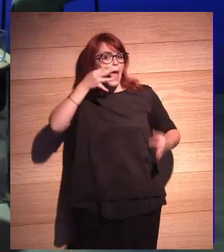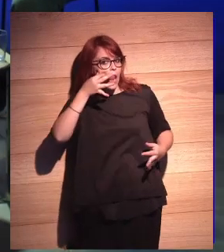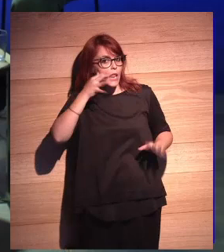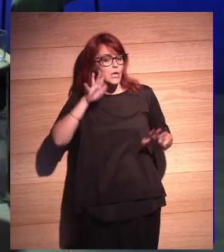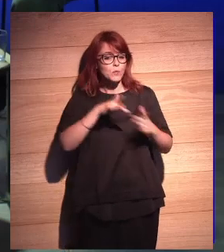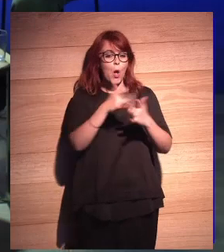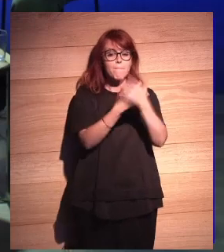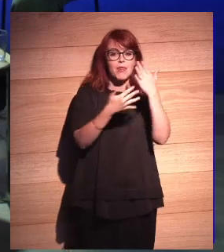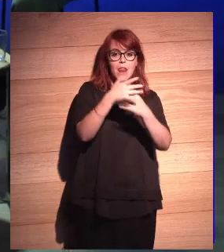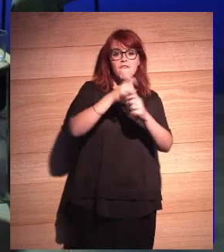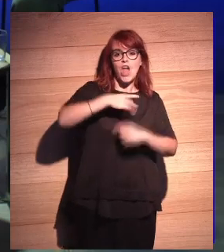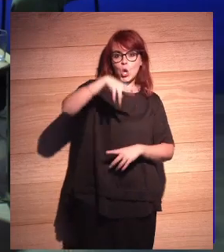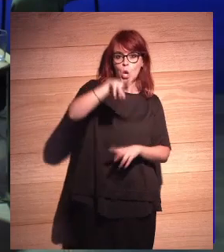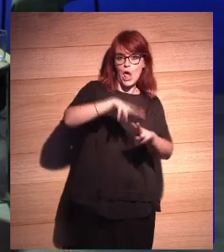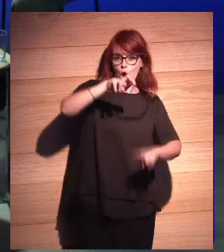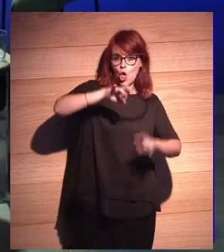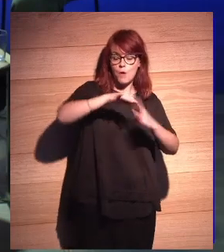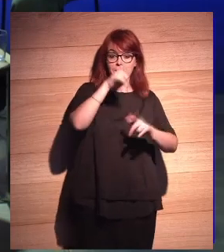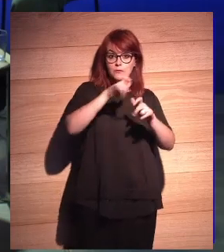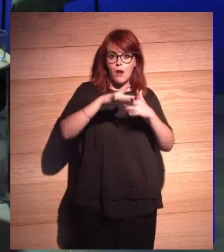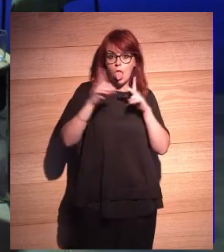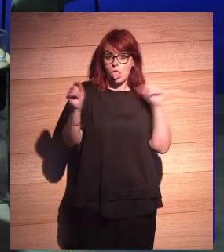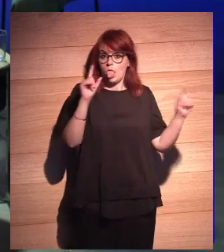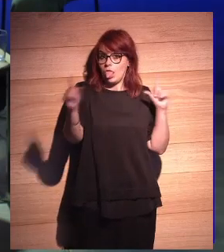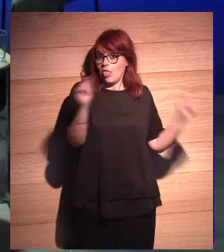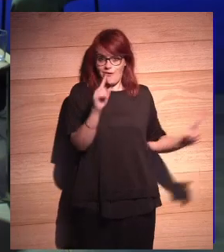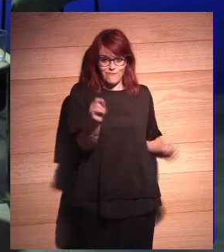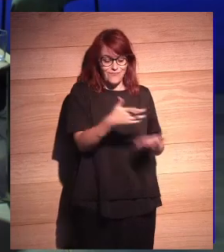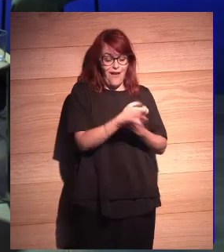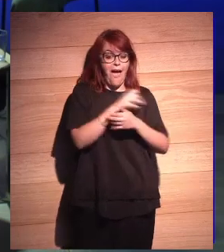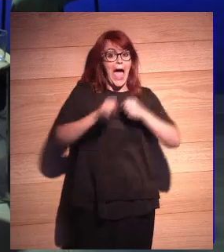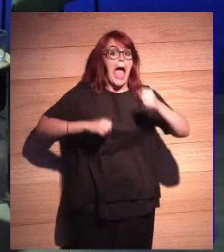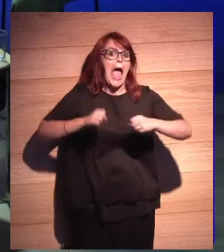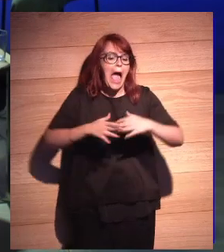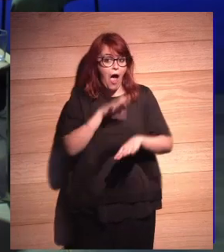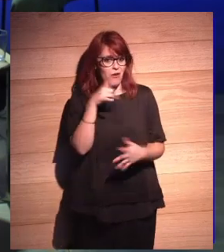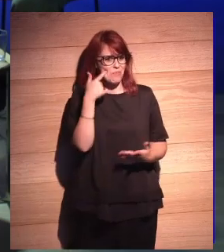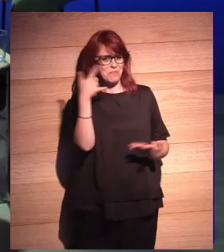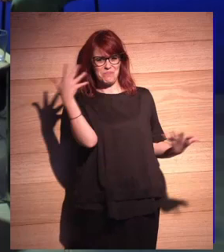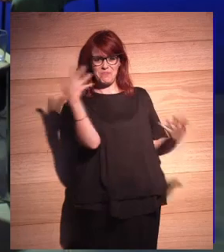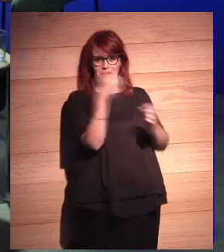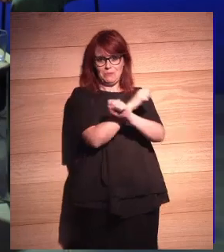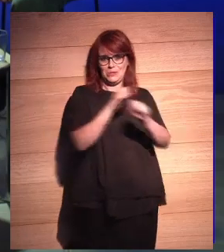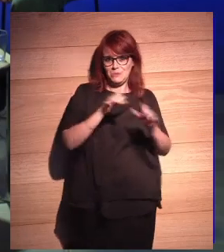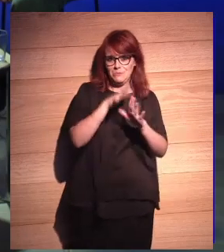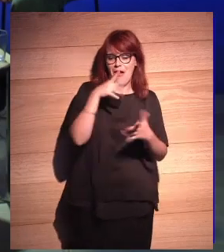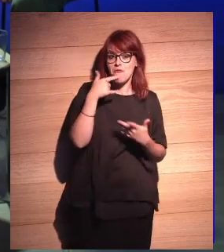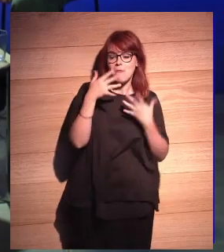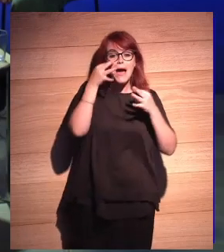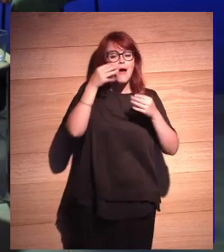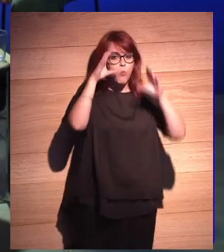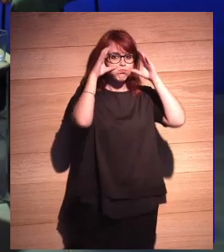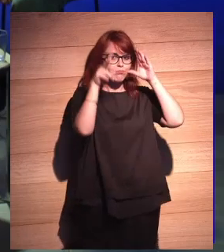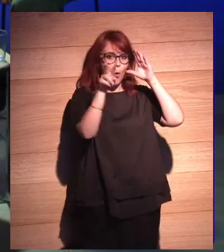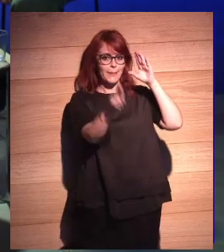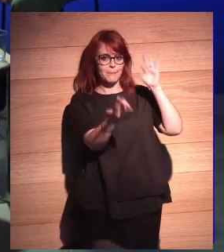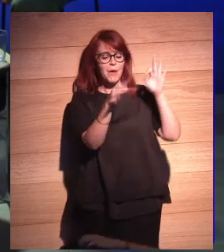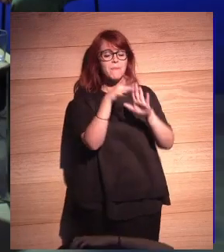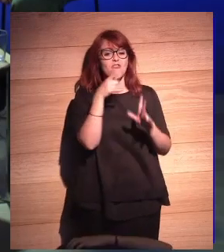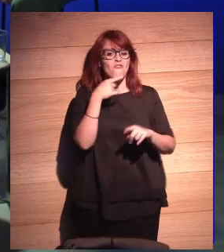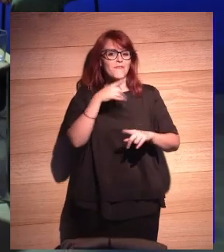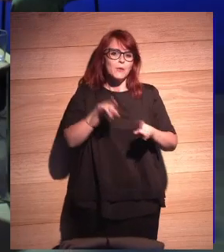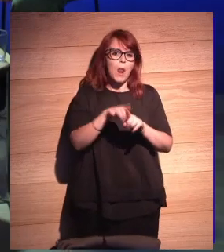and at the beginning, when the cinema was shot in black and white and people came out running from the movie